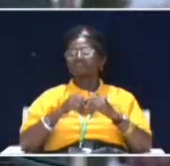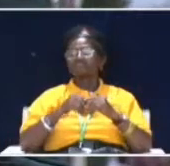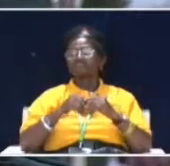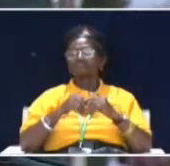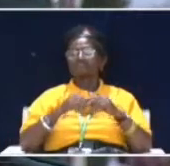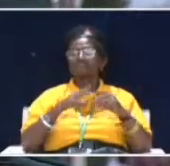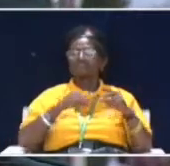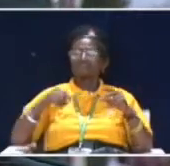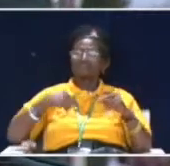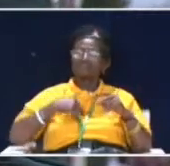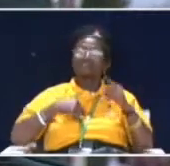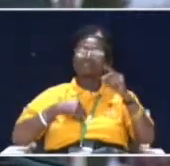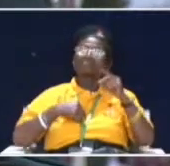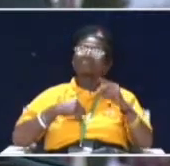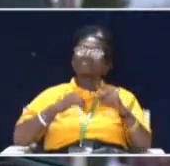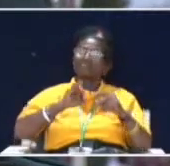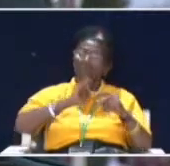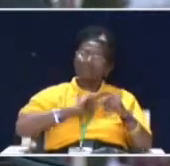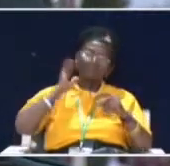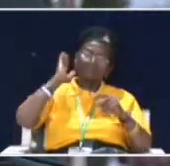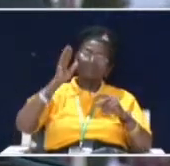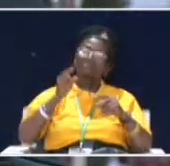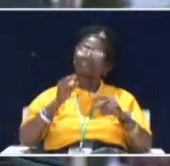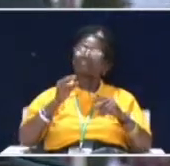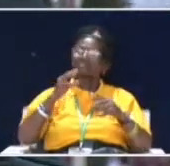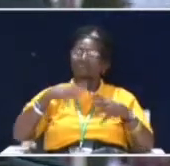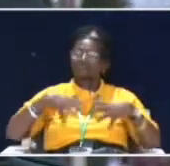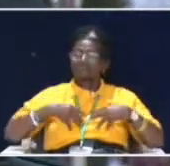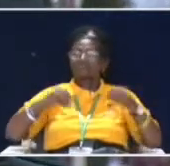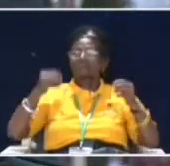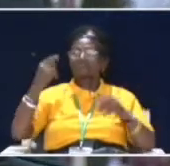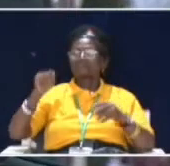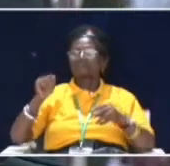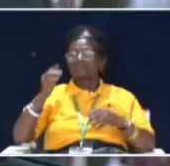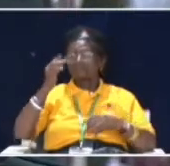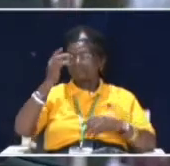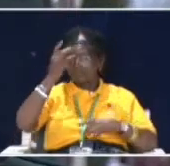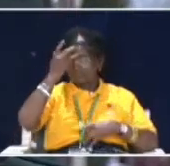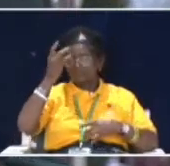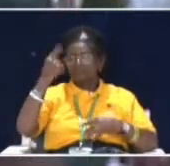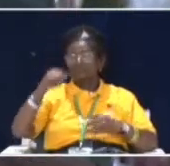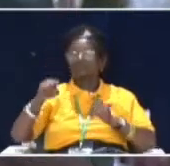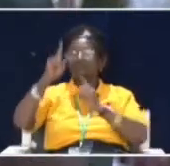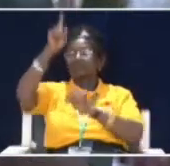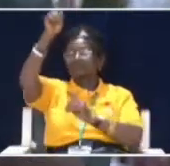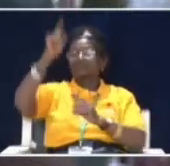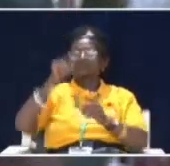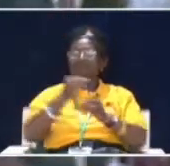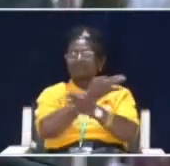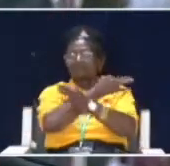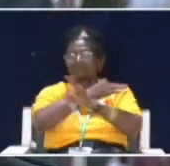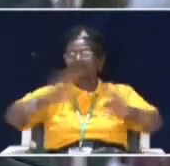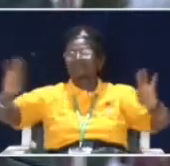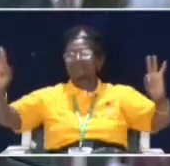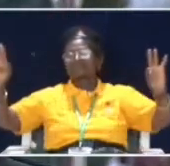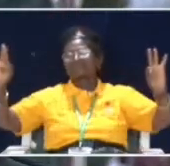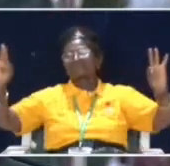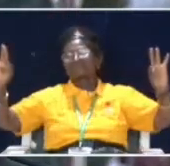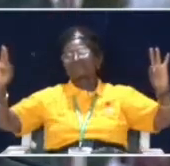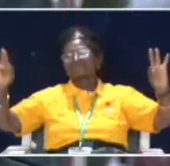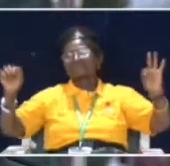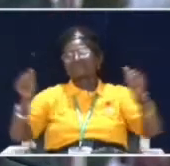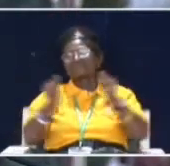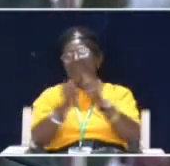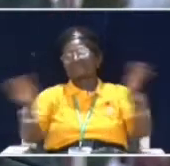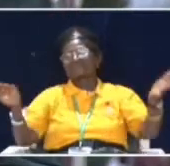And I will heal the sick for you. Màá sì wo àwọn aláìsàn sàn fún ọ. Free of charge. Láì gbowó.